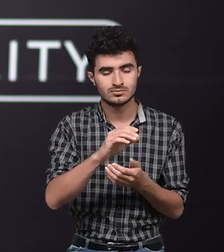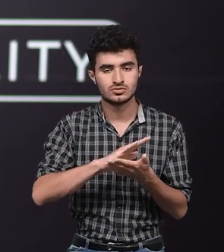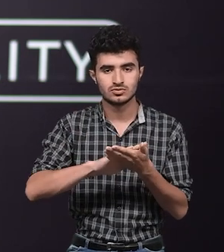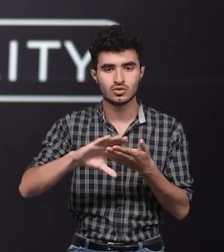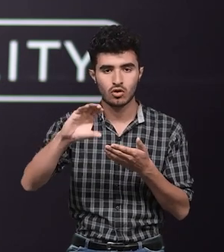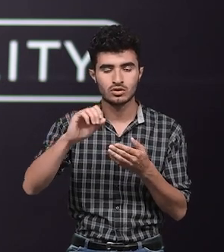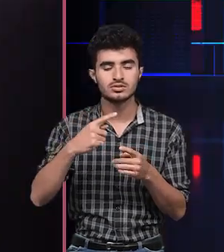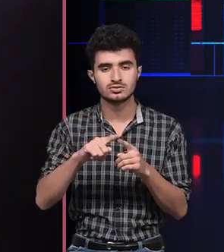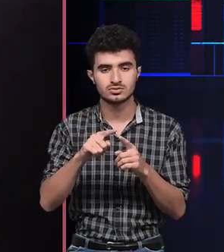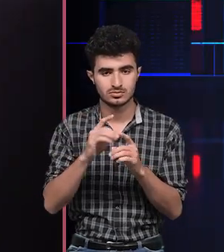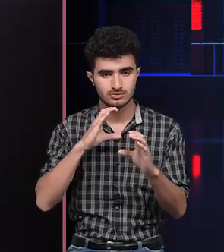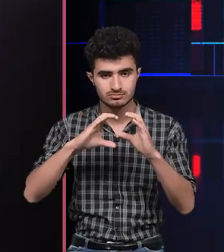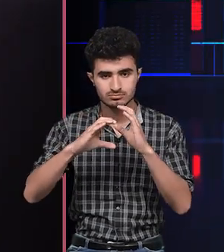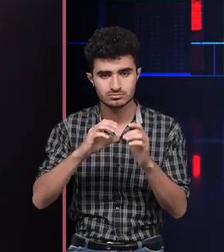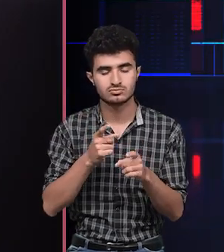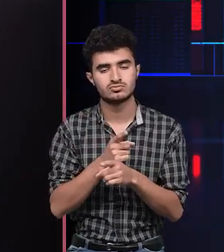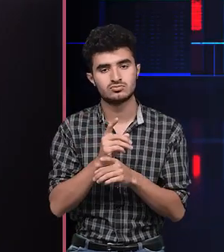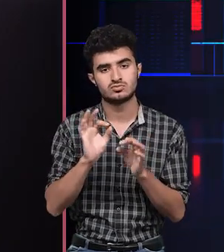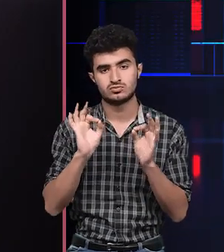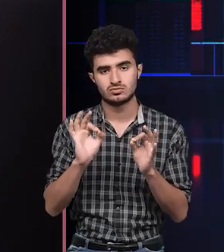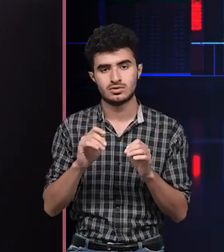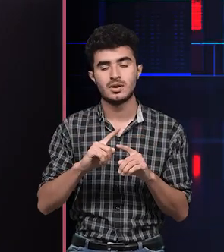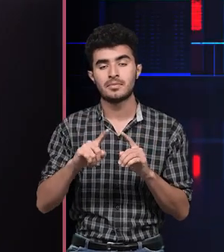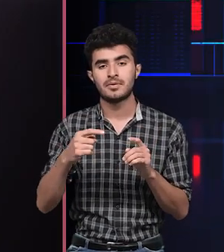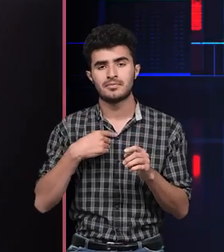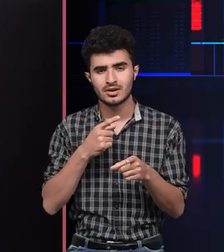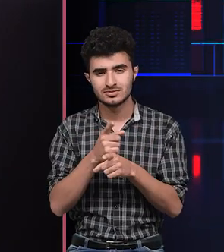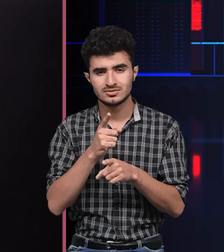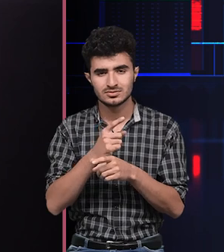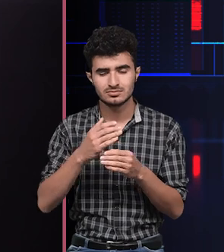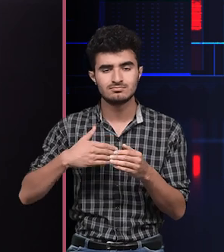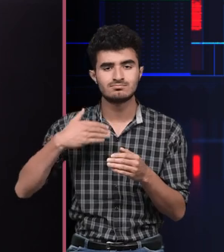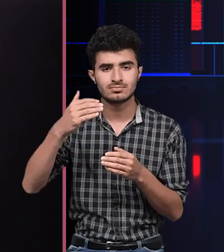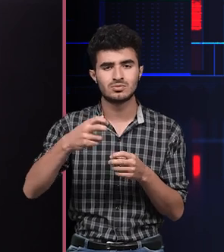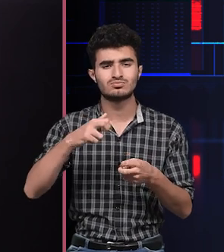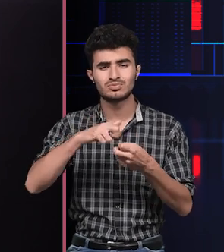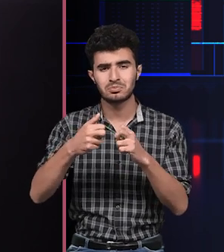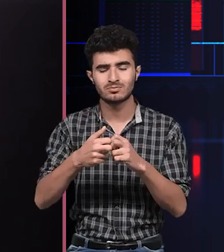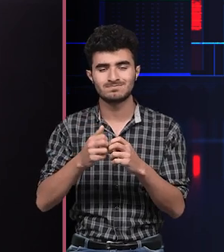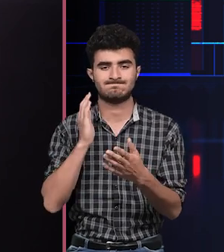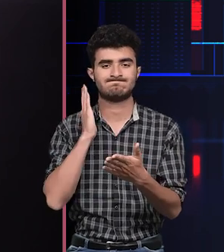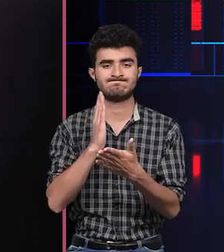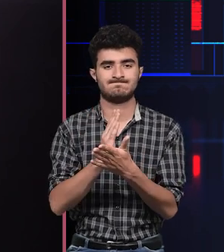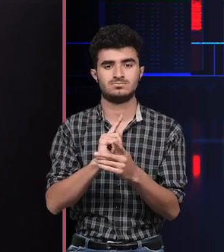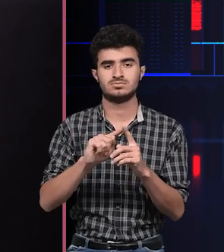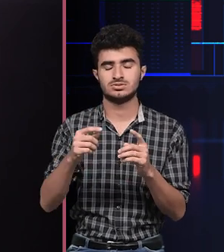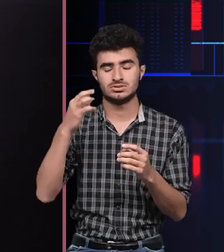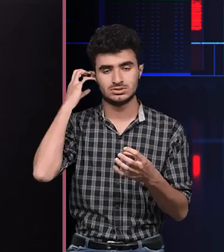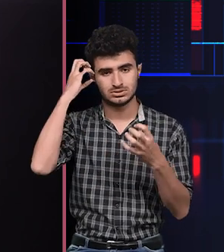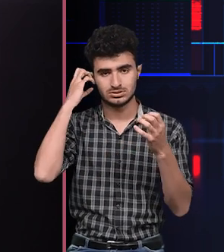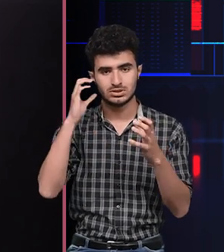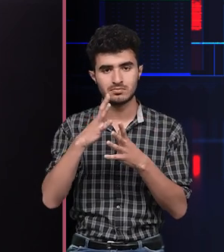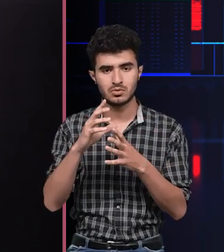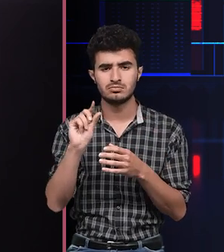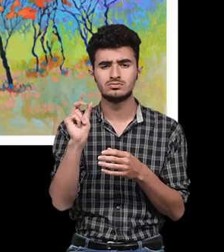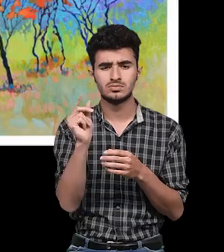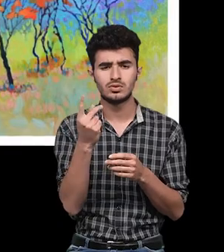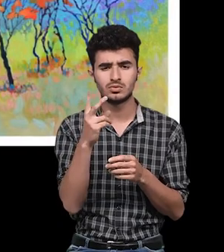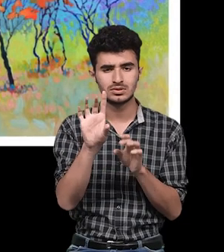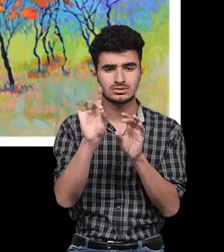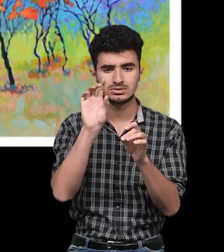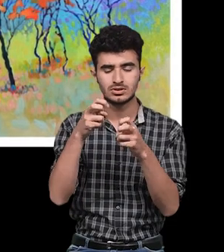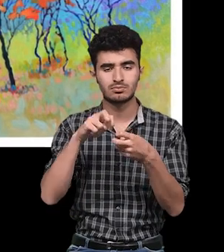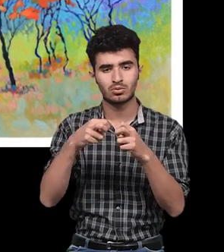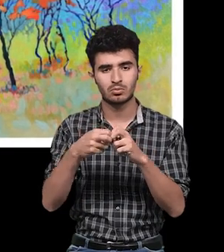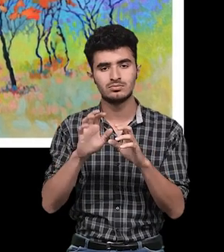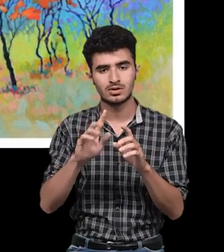with my students. My teaching unfortunately ended on a bad note, which was rather traumatic for me.